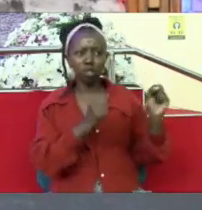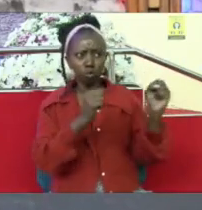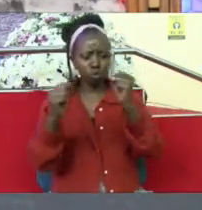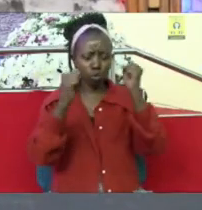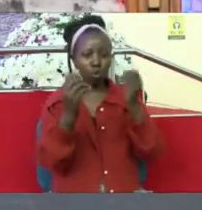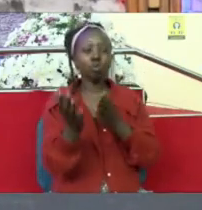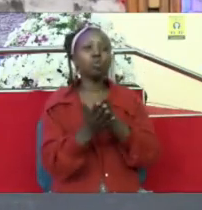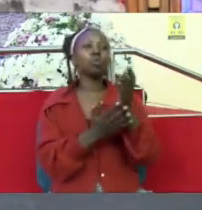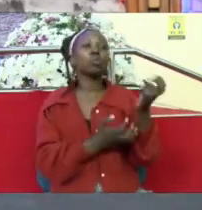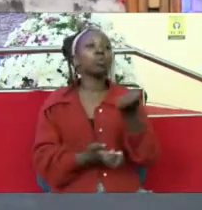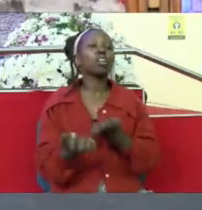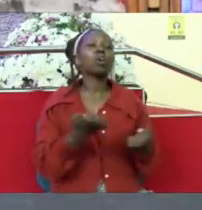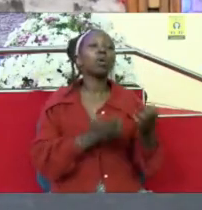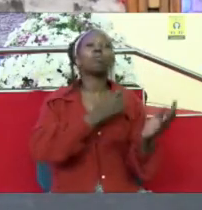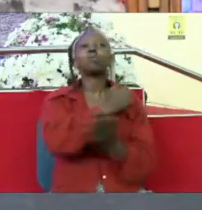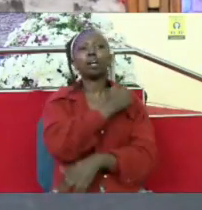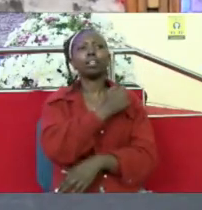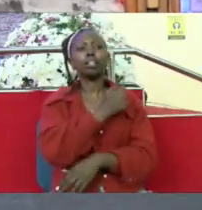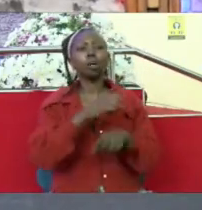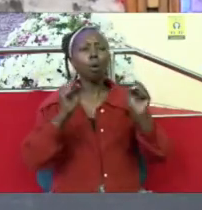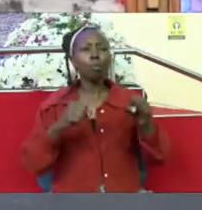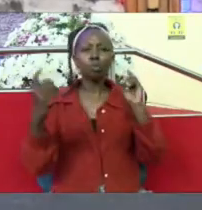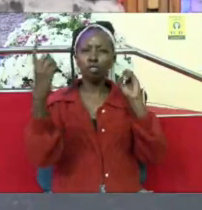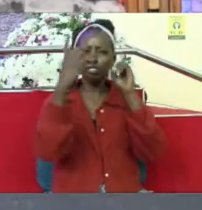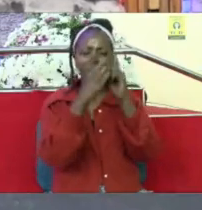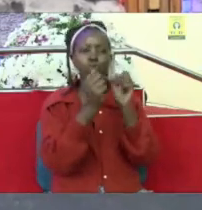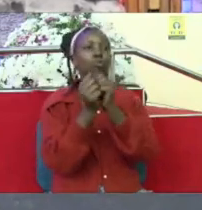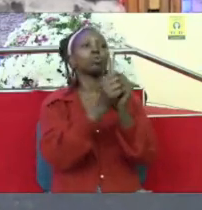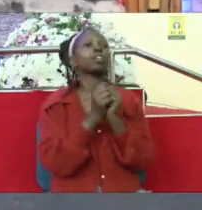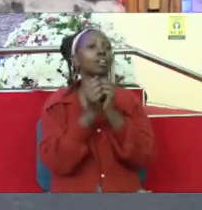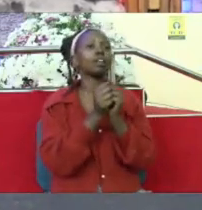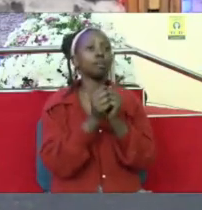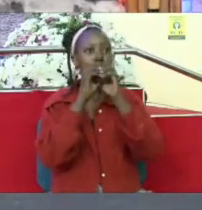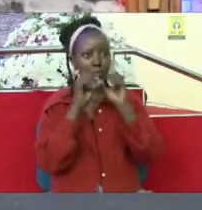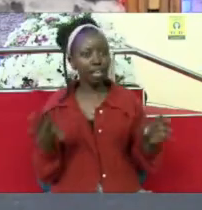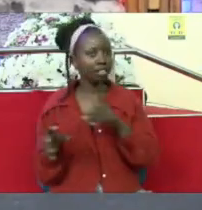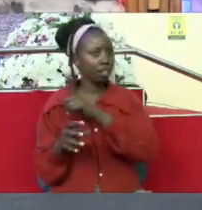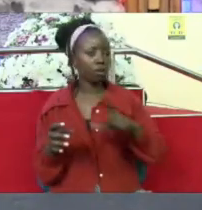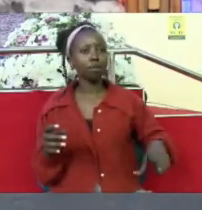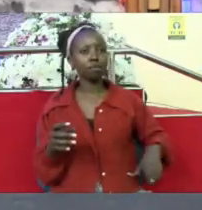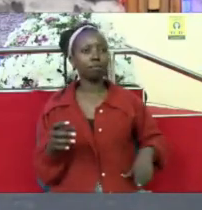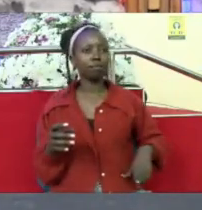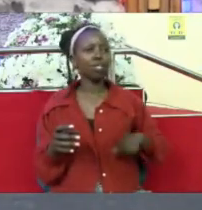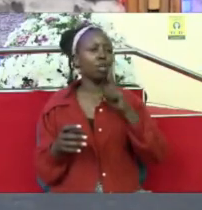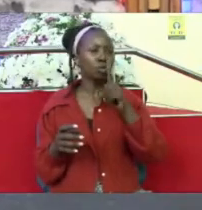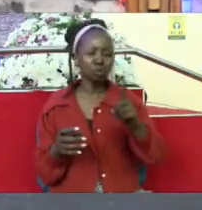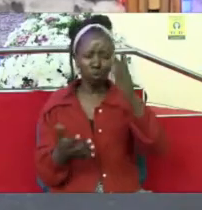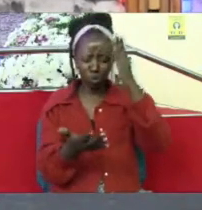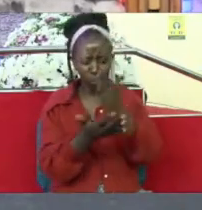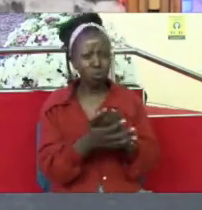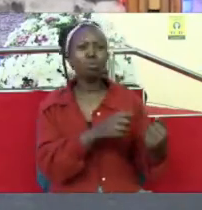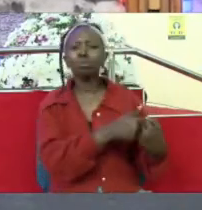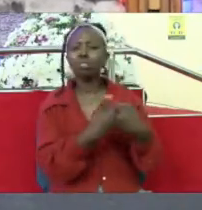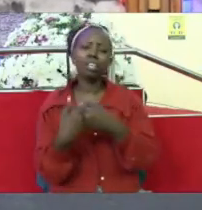economic time. Wacha ukasimame wima. May we face it together. Wacha tuiangalie pamoja. Blessed be the name of the Lord. Amen. So although there are some challenges,